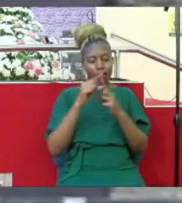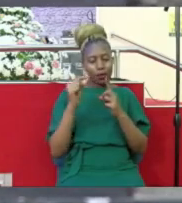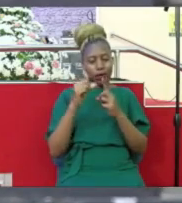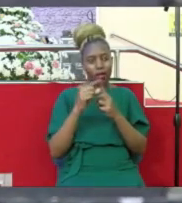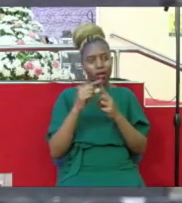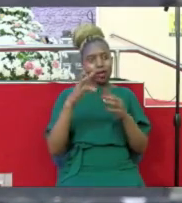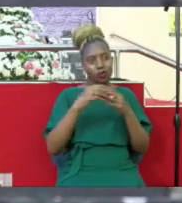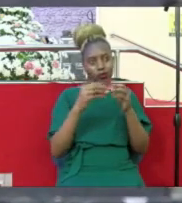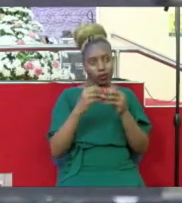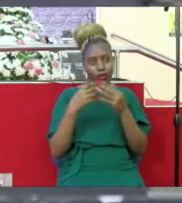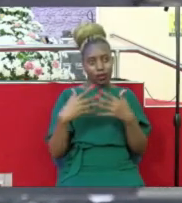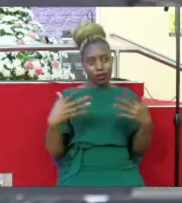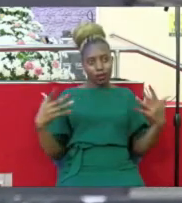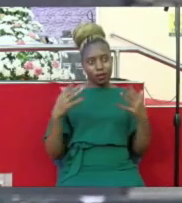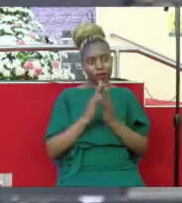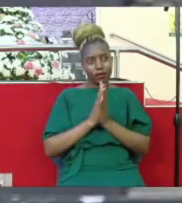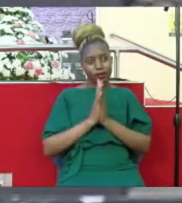But I can't just sit still.